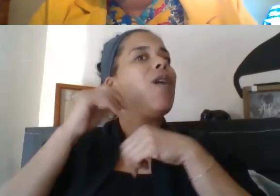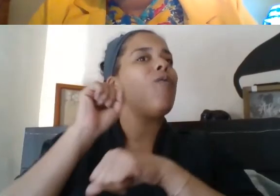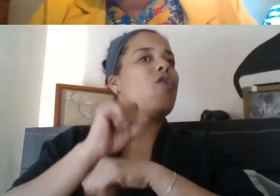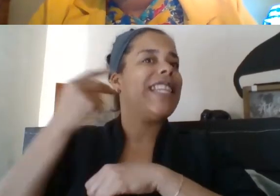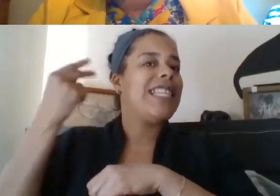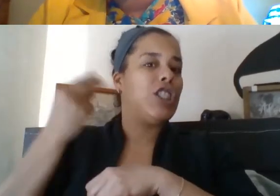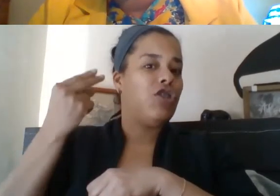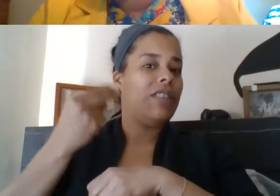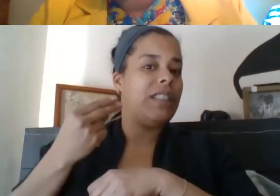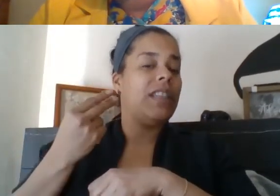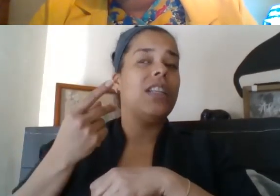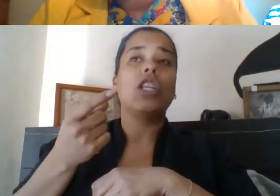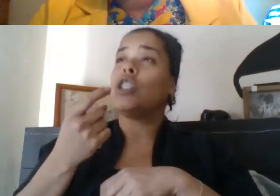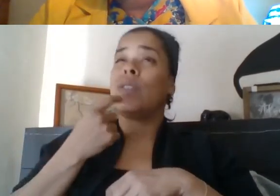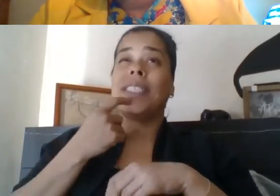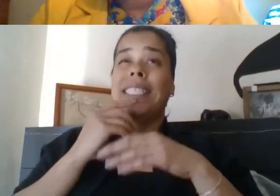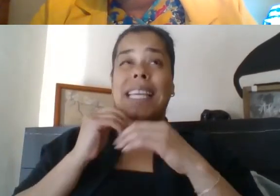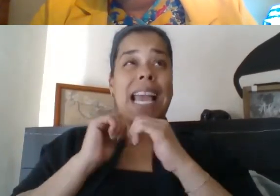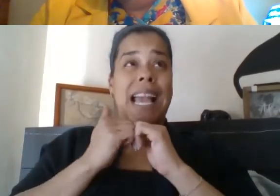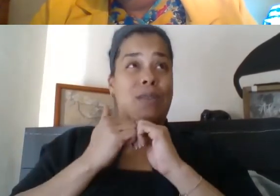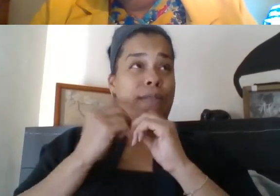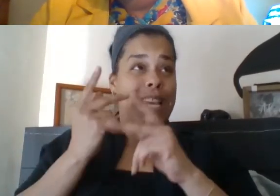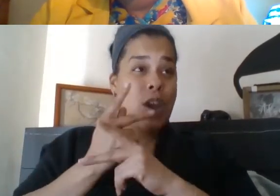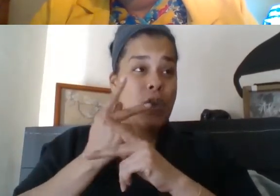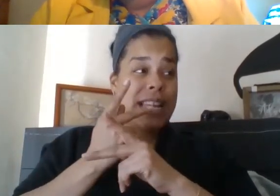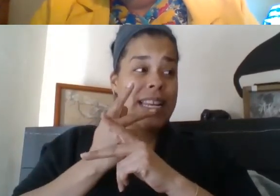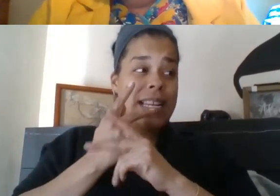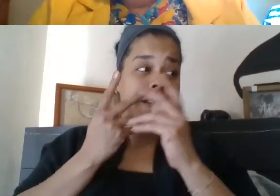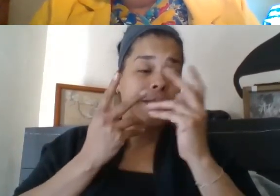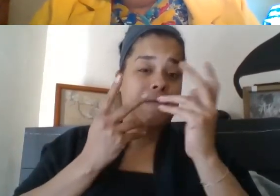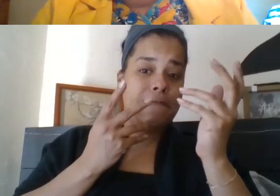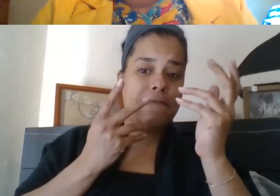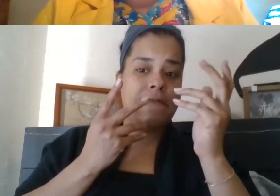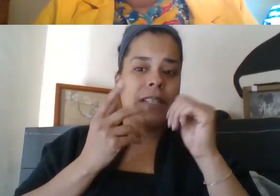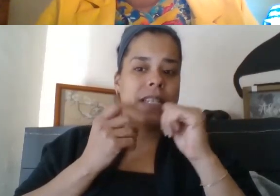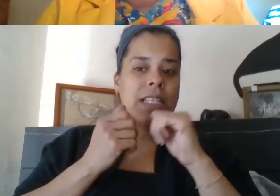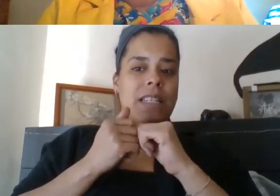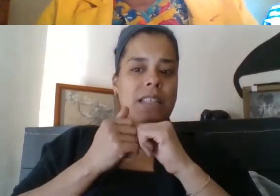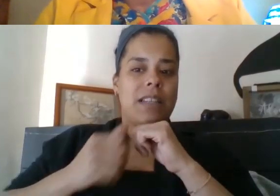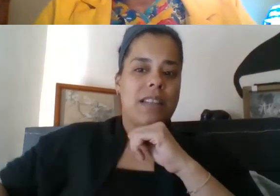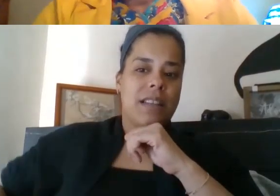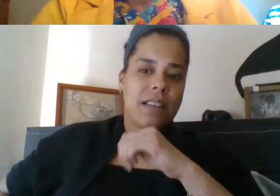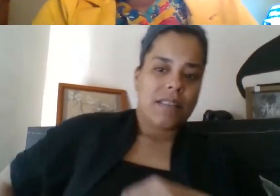question is, how do they calculate it? Yes. They calculate